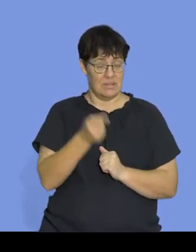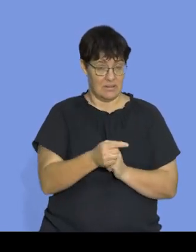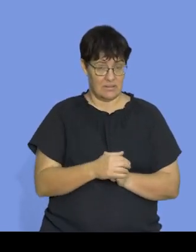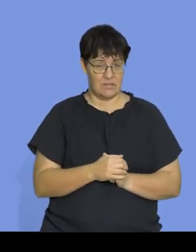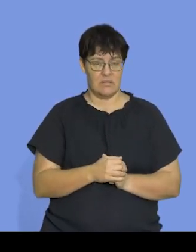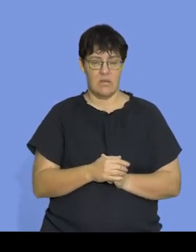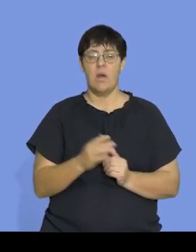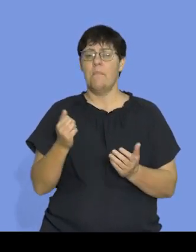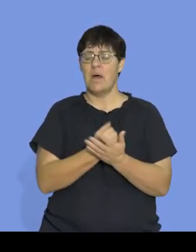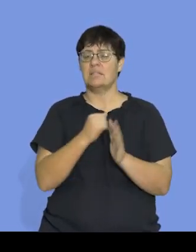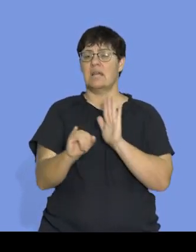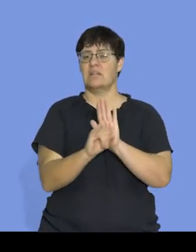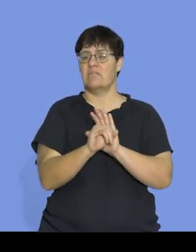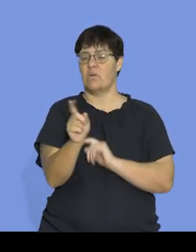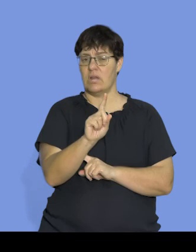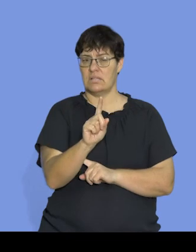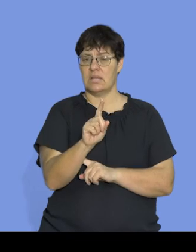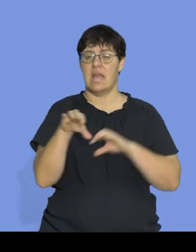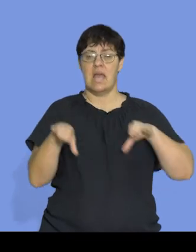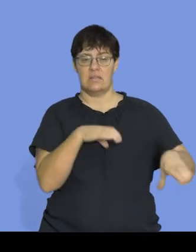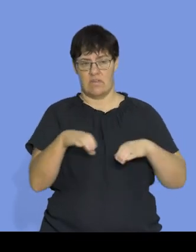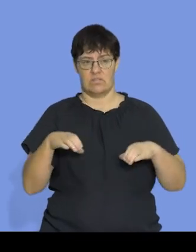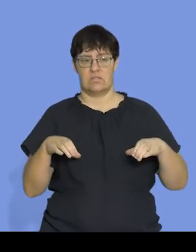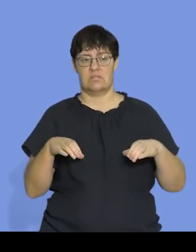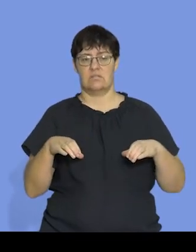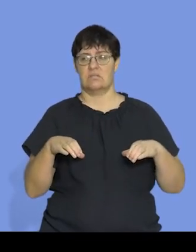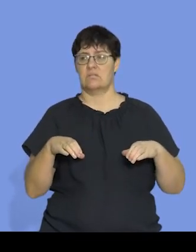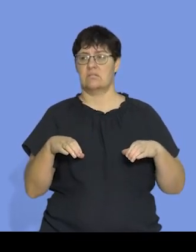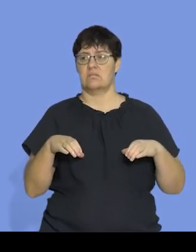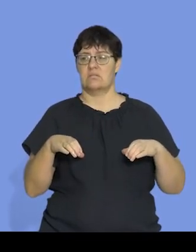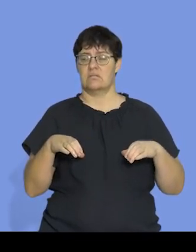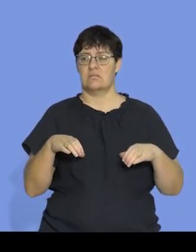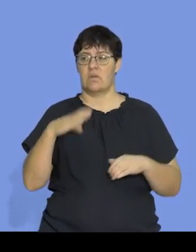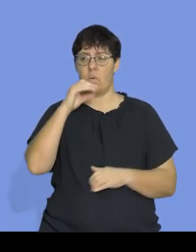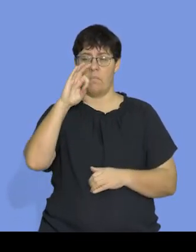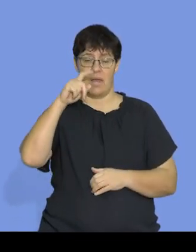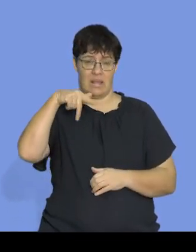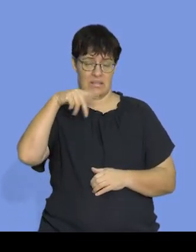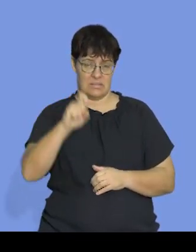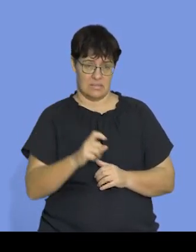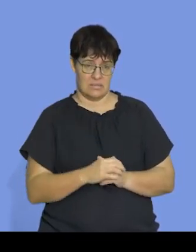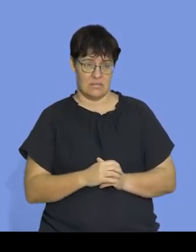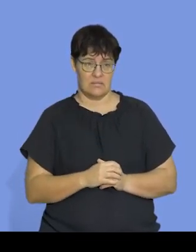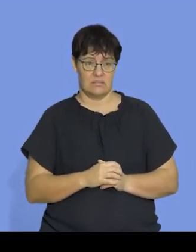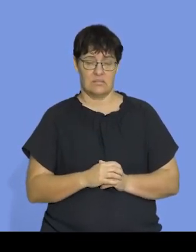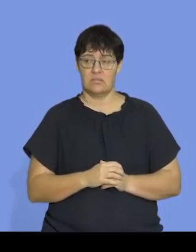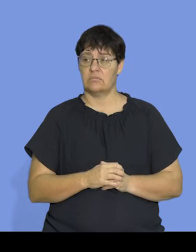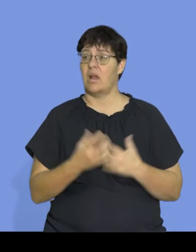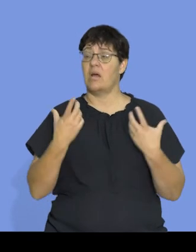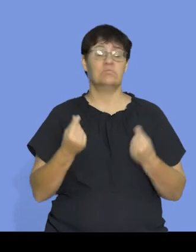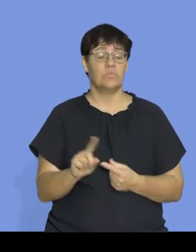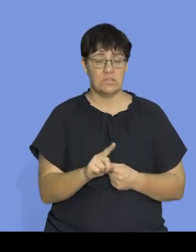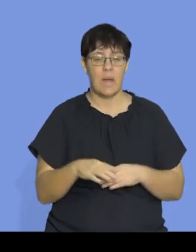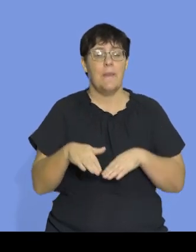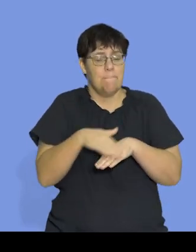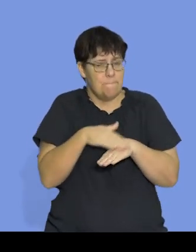identify our activation complex. So this is our activation complex, right? which has to do with the minimum